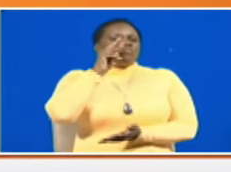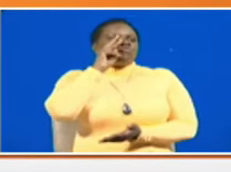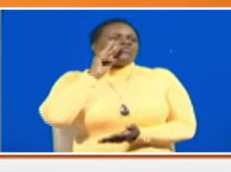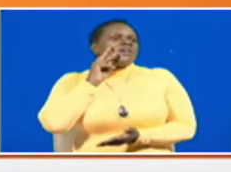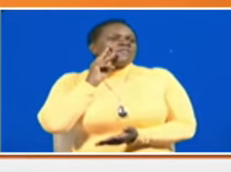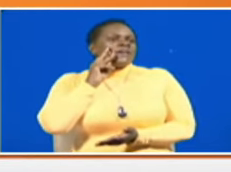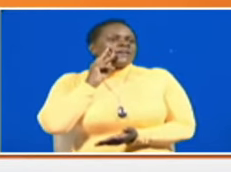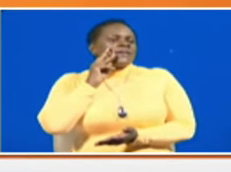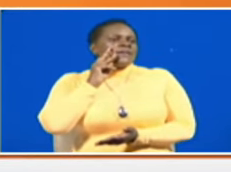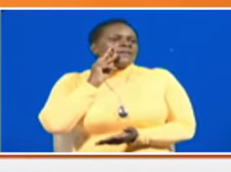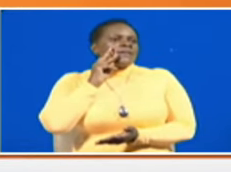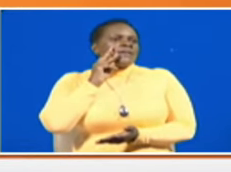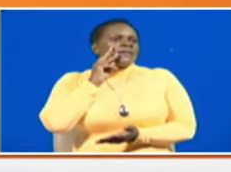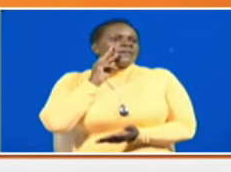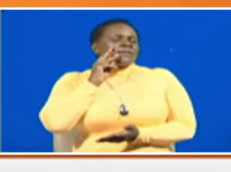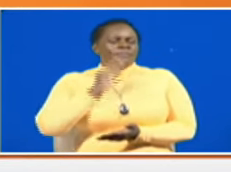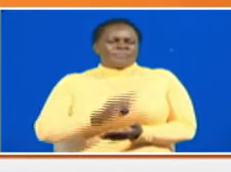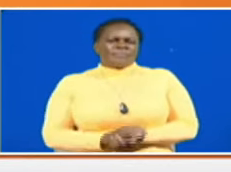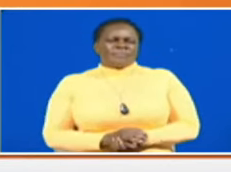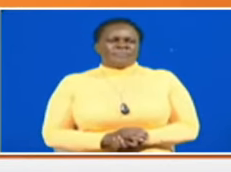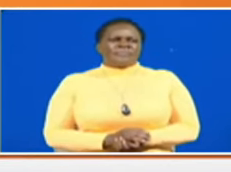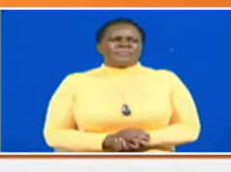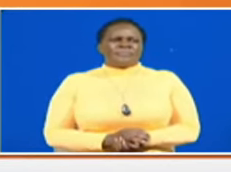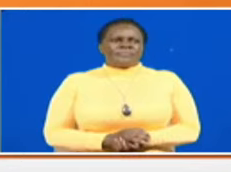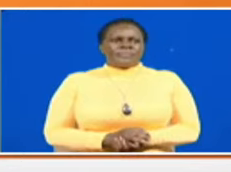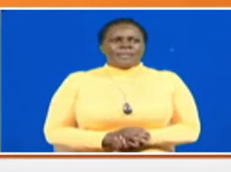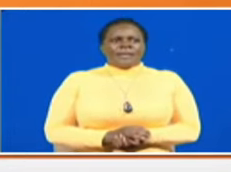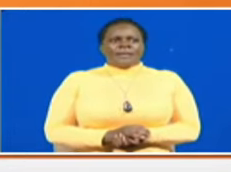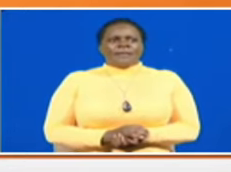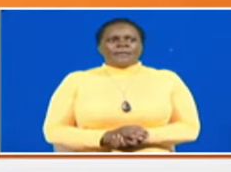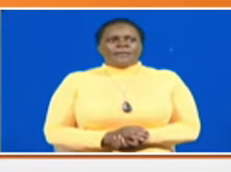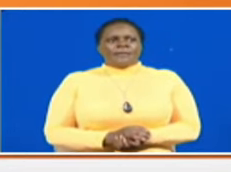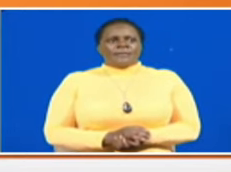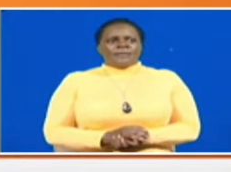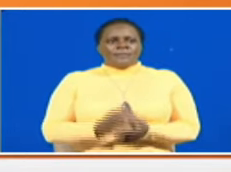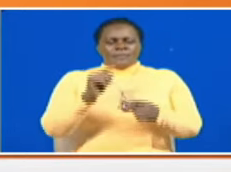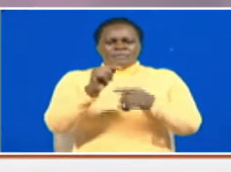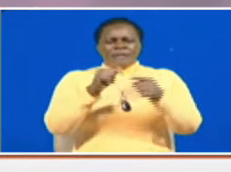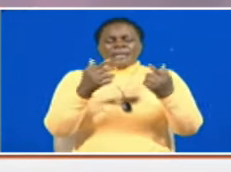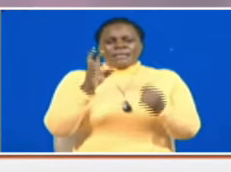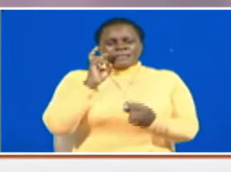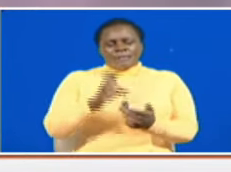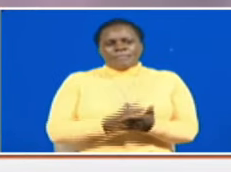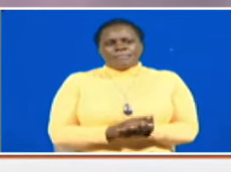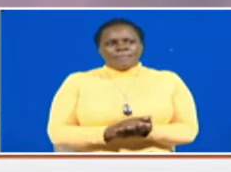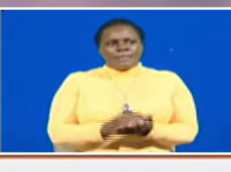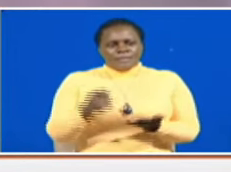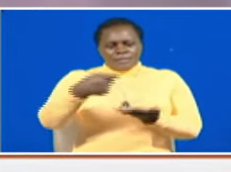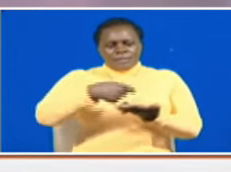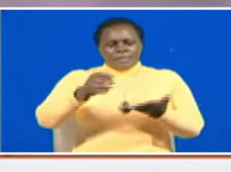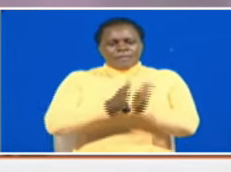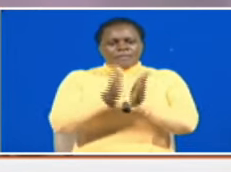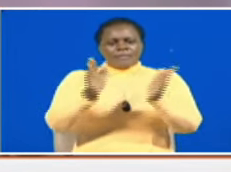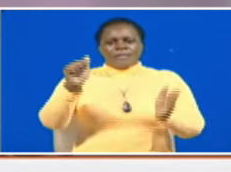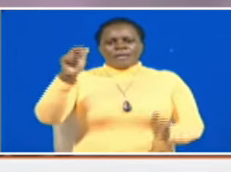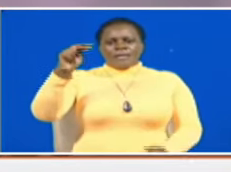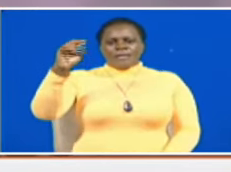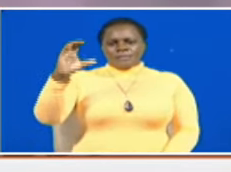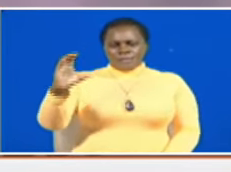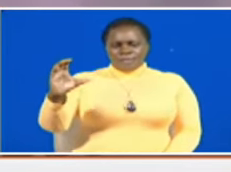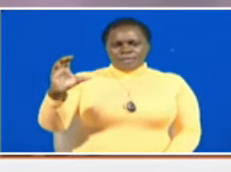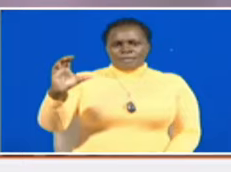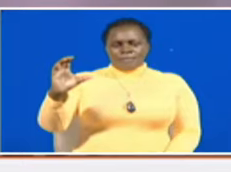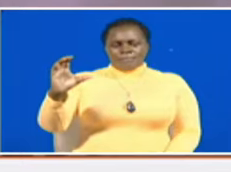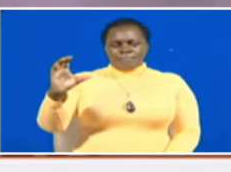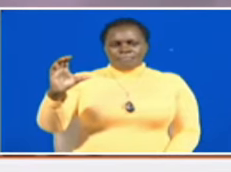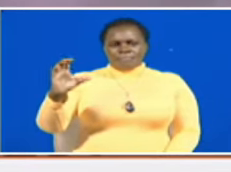in government is what we call tokenism. You can be fired today and no lawyer will cry. However, the Secretary General of the ANC party and